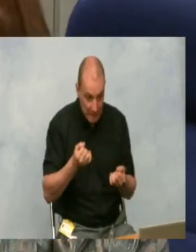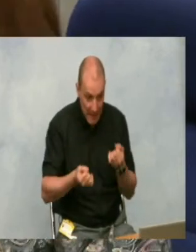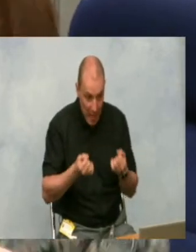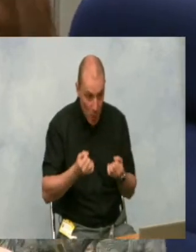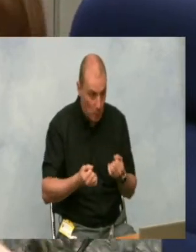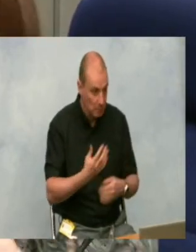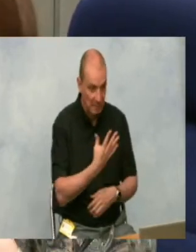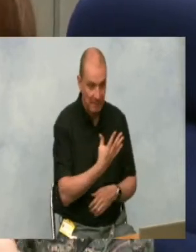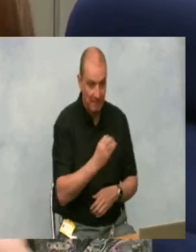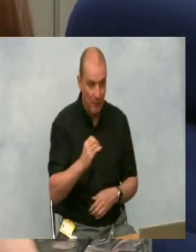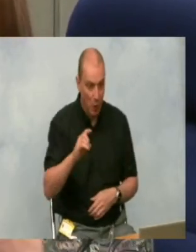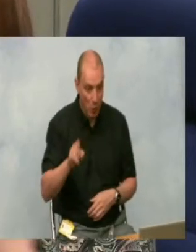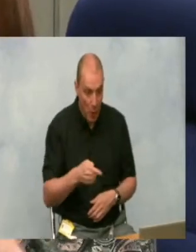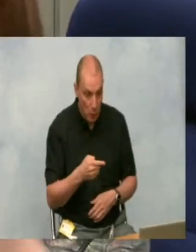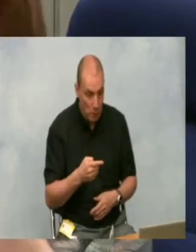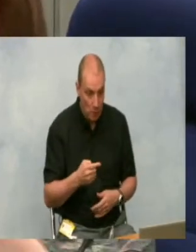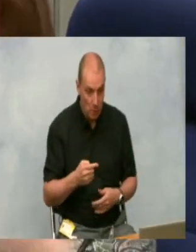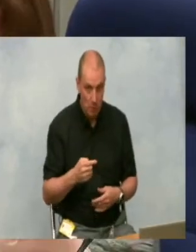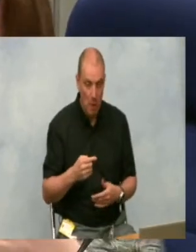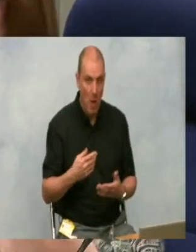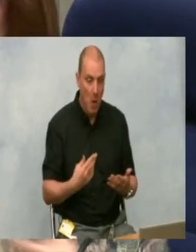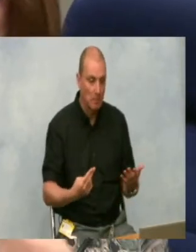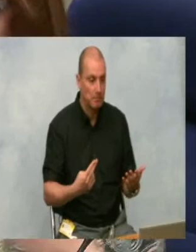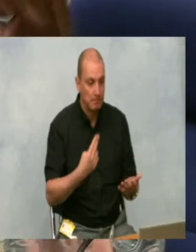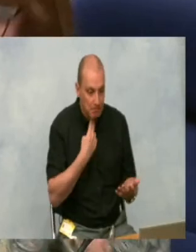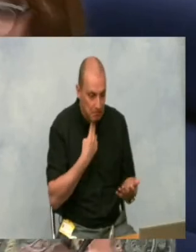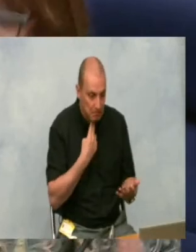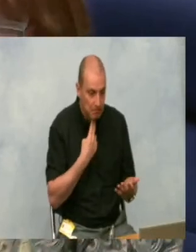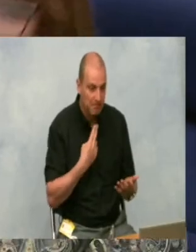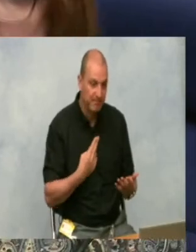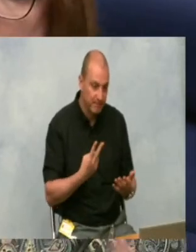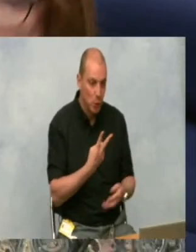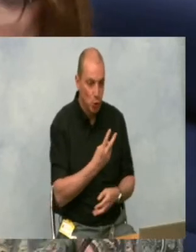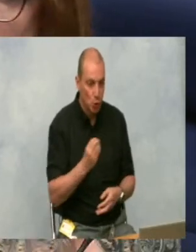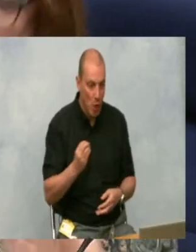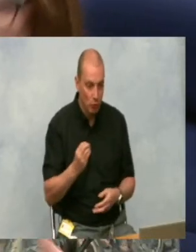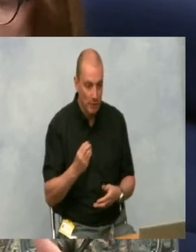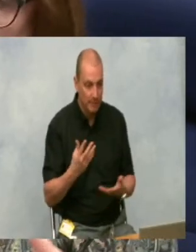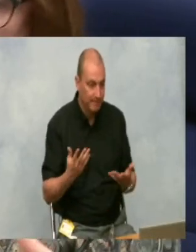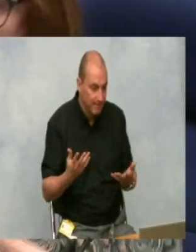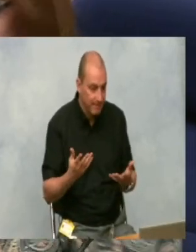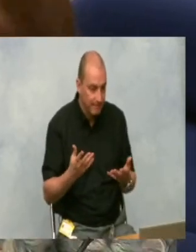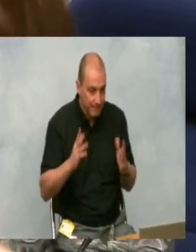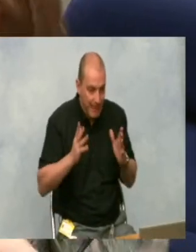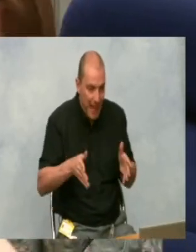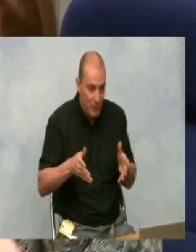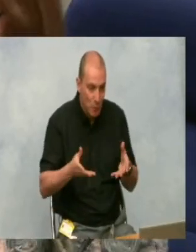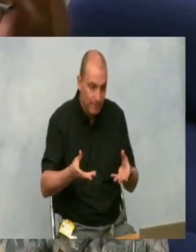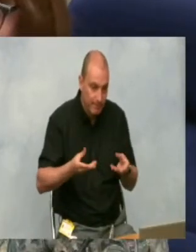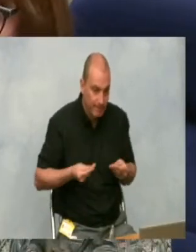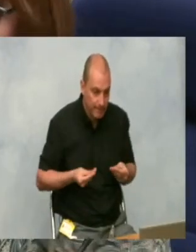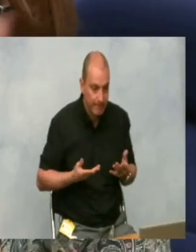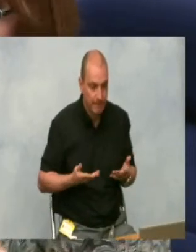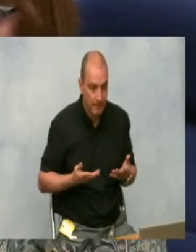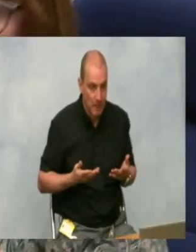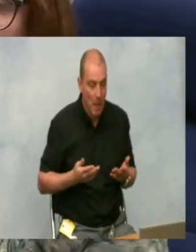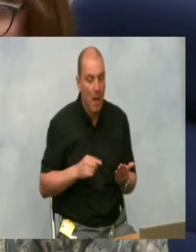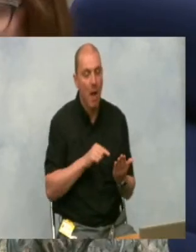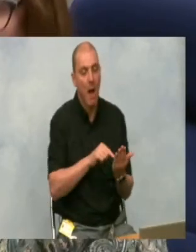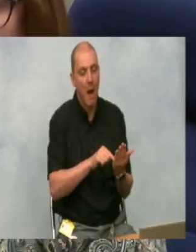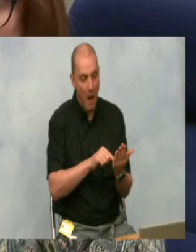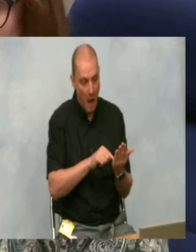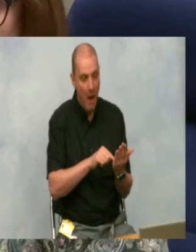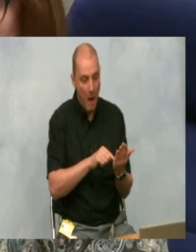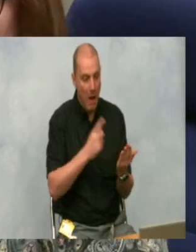that out of thin air, and you said, but unfortunately this is the best the market has come forward with, then I think that would have put a different slant